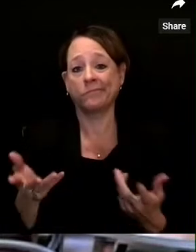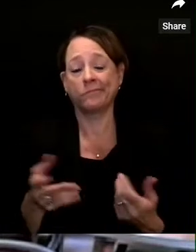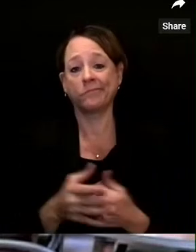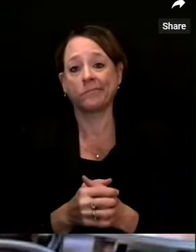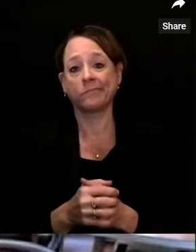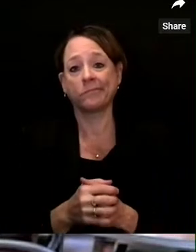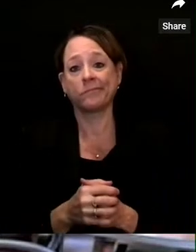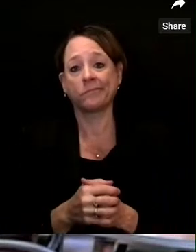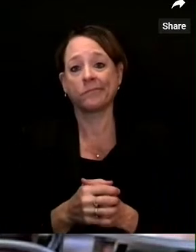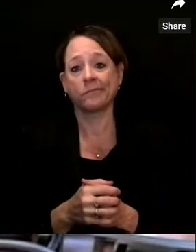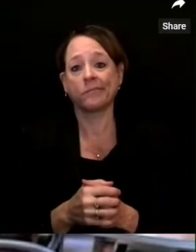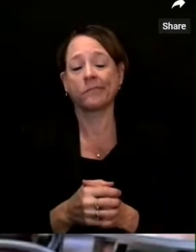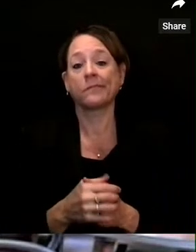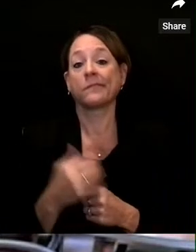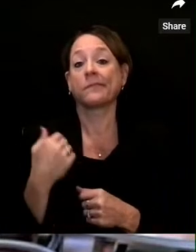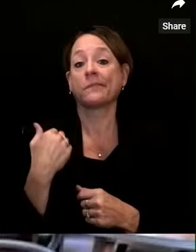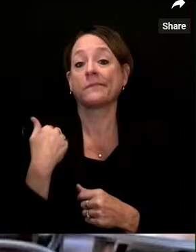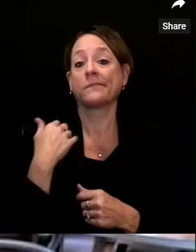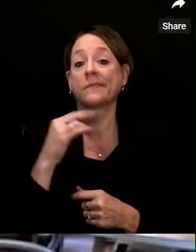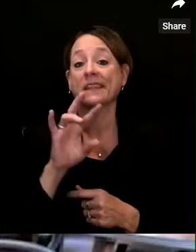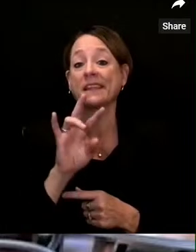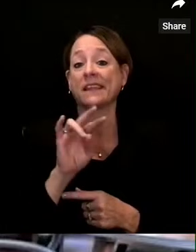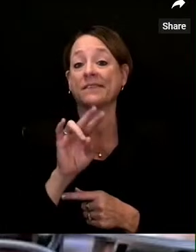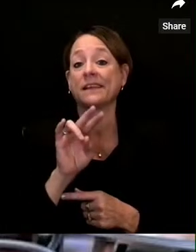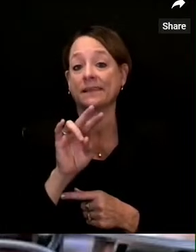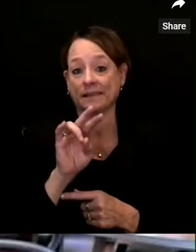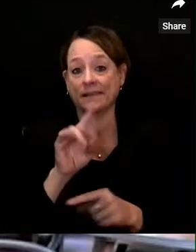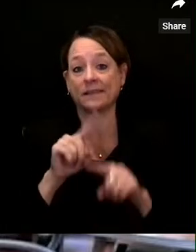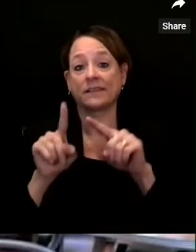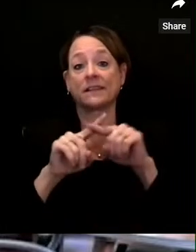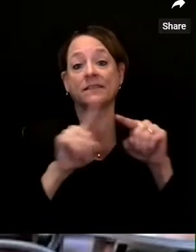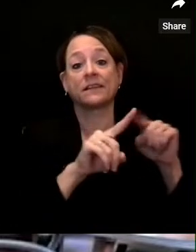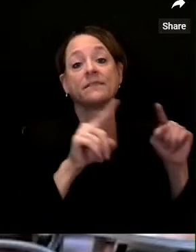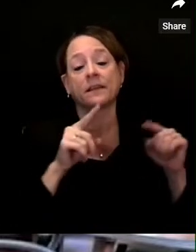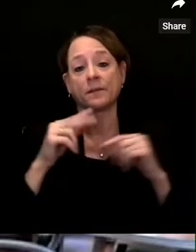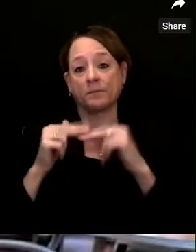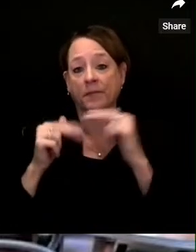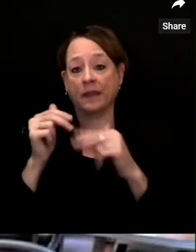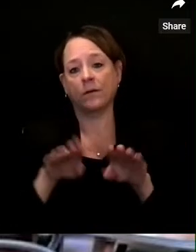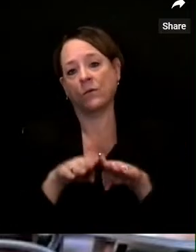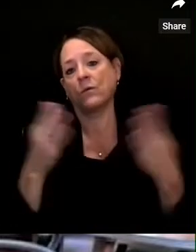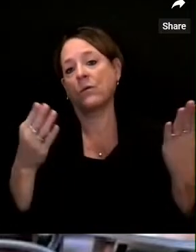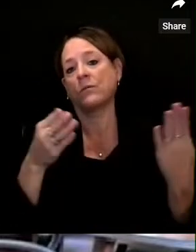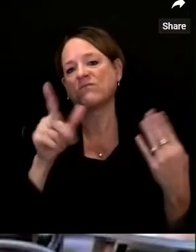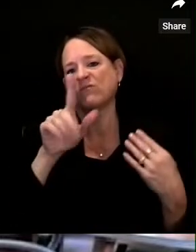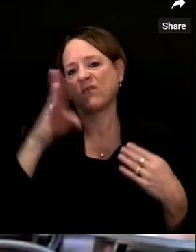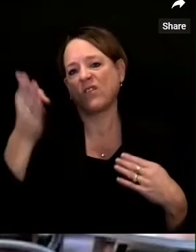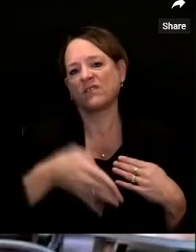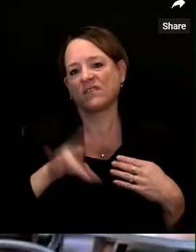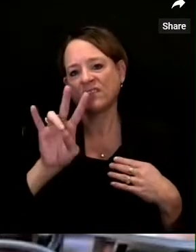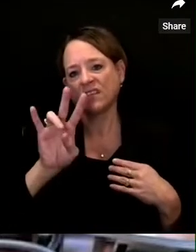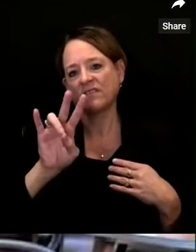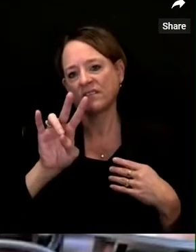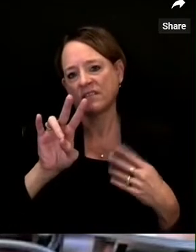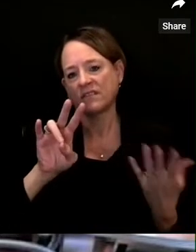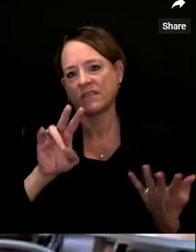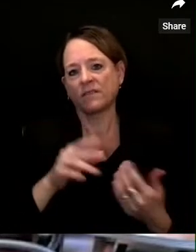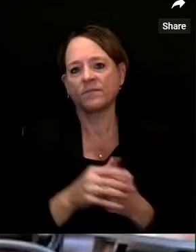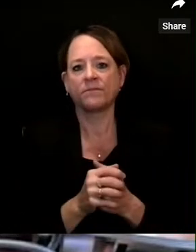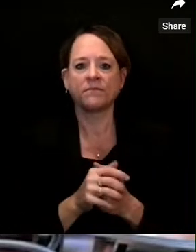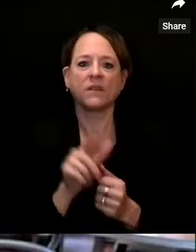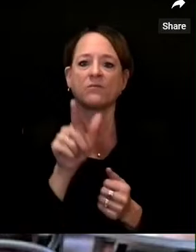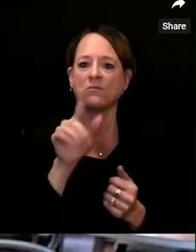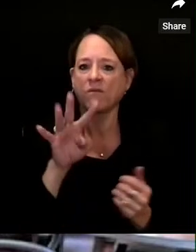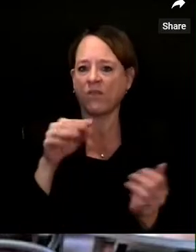operate 24 hours a day, 7 days a week, and we've had over 4,000 staff. who have been working consistently in the facilities